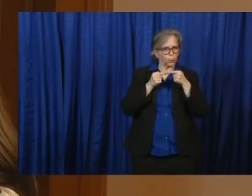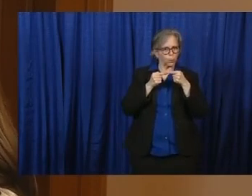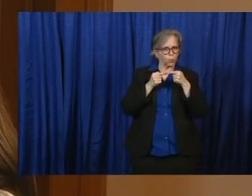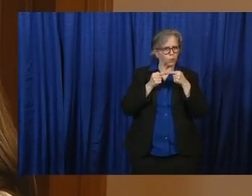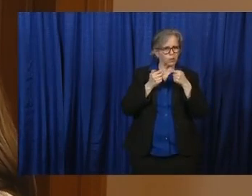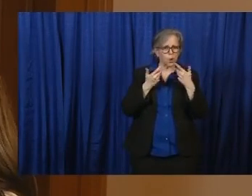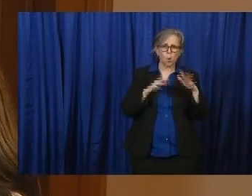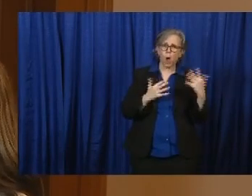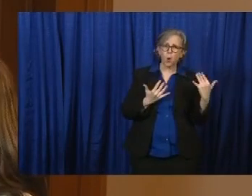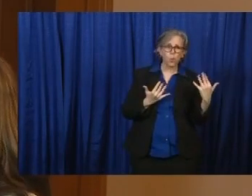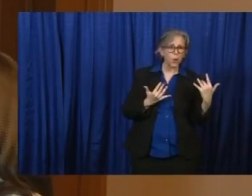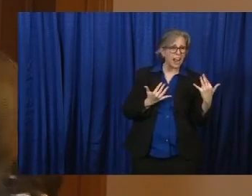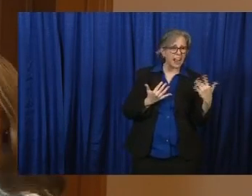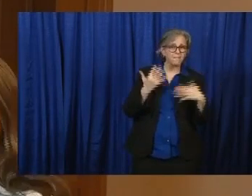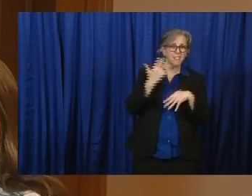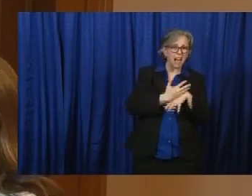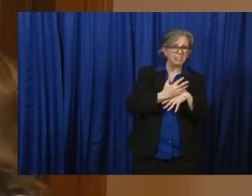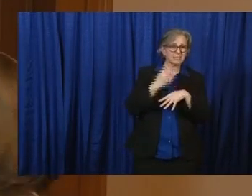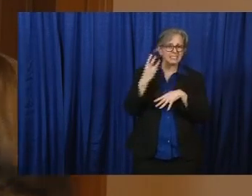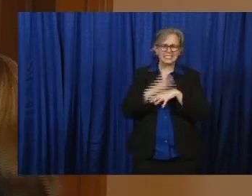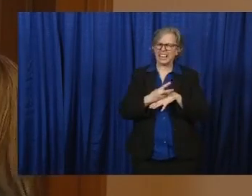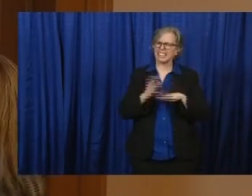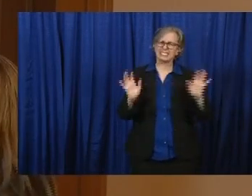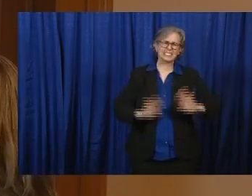days. Next slide.